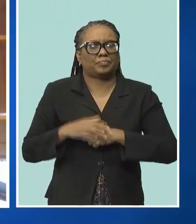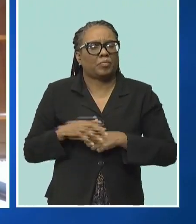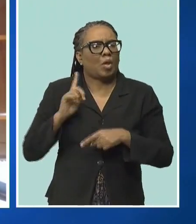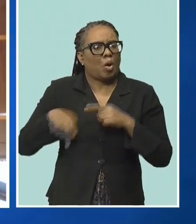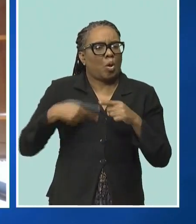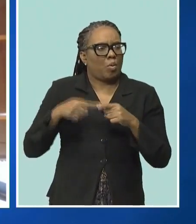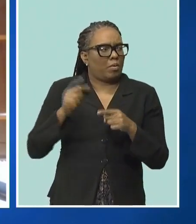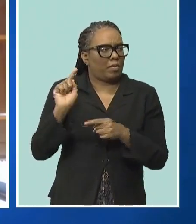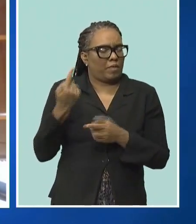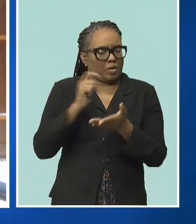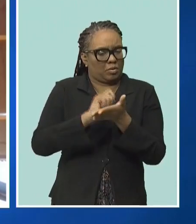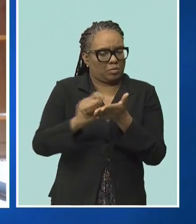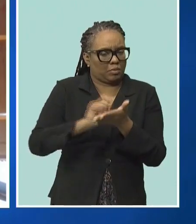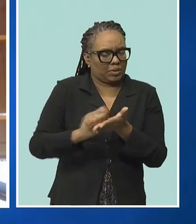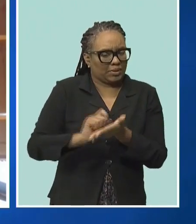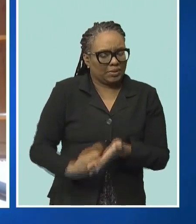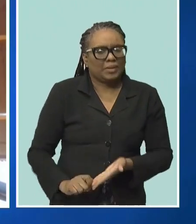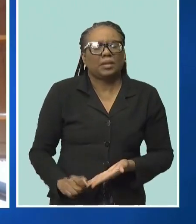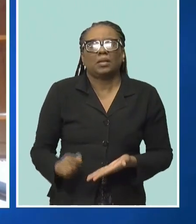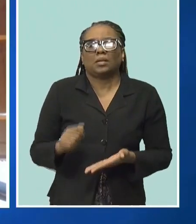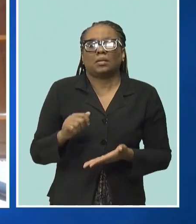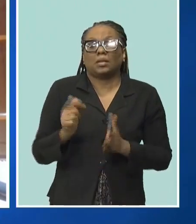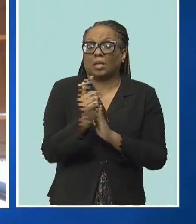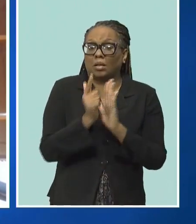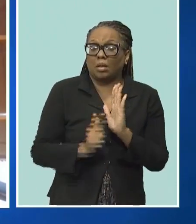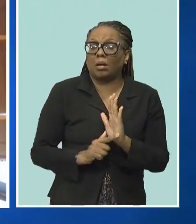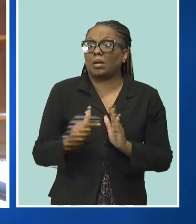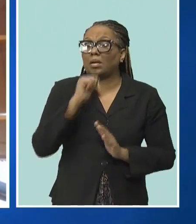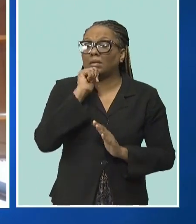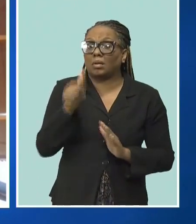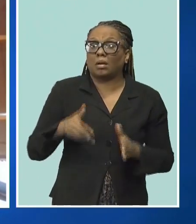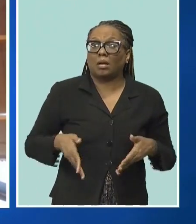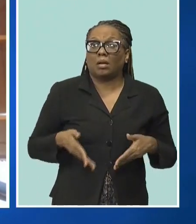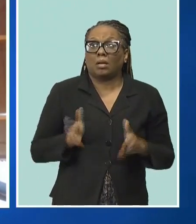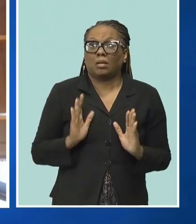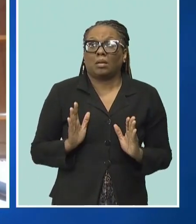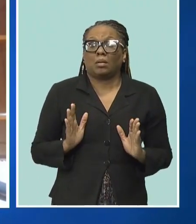drafted, it did not allow for the minister to make